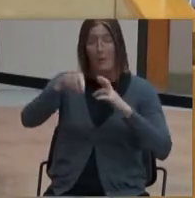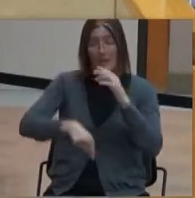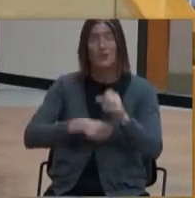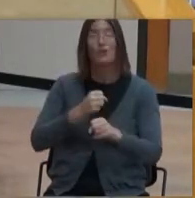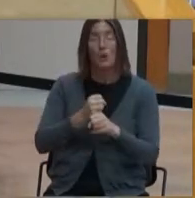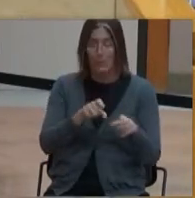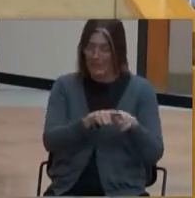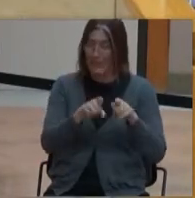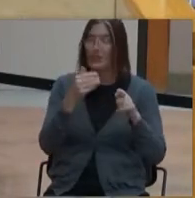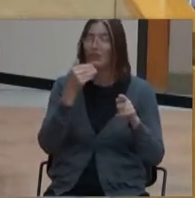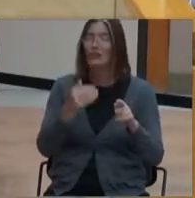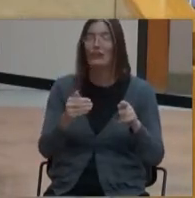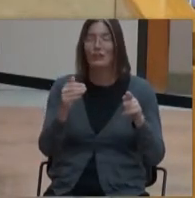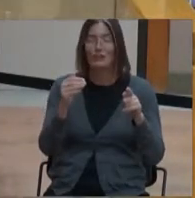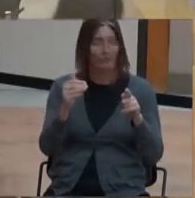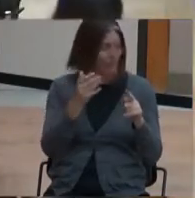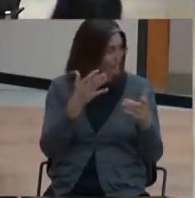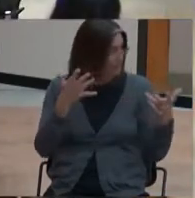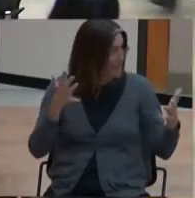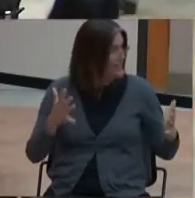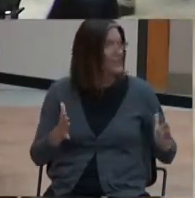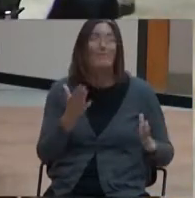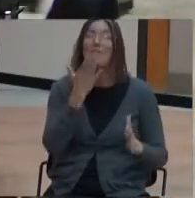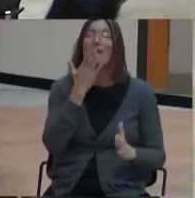your time.